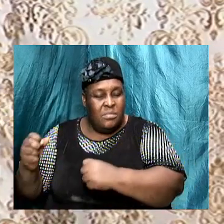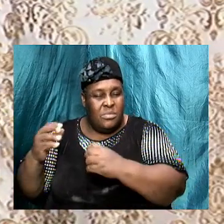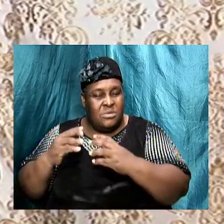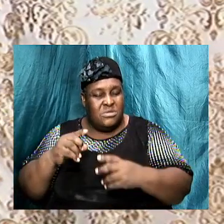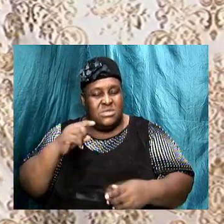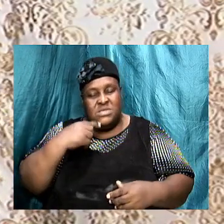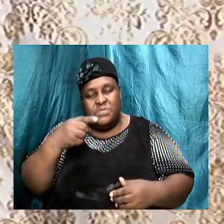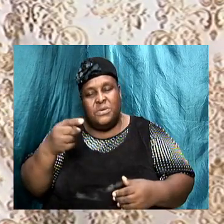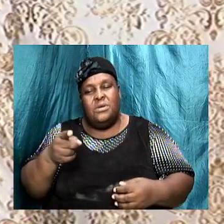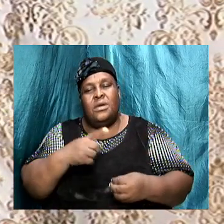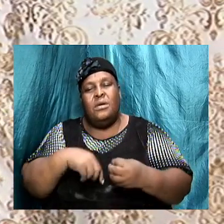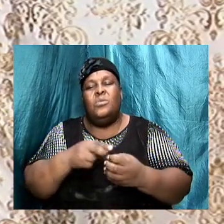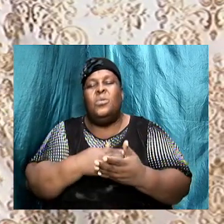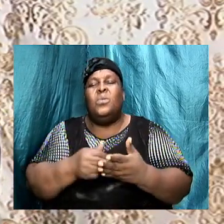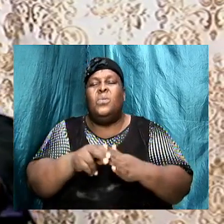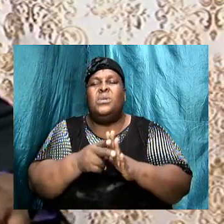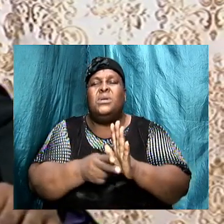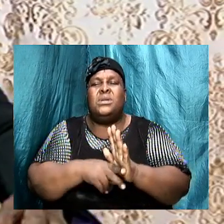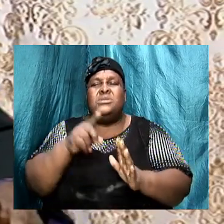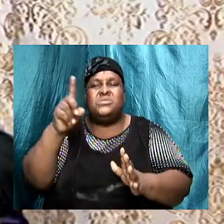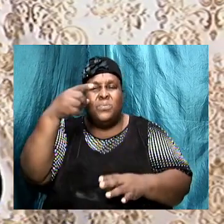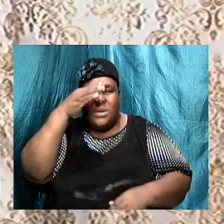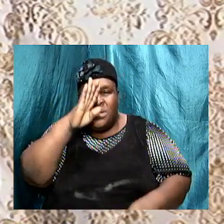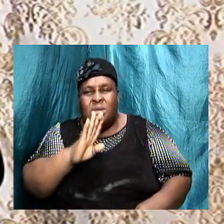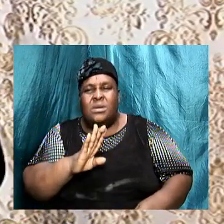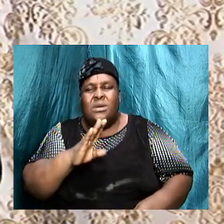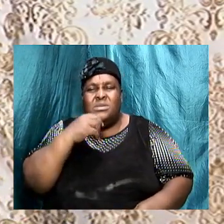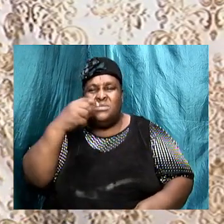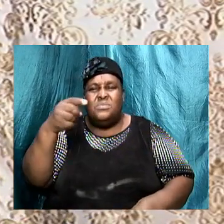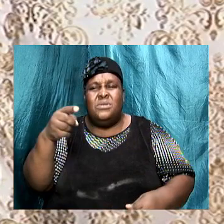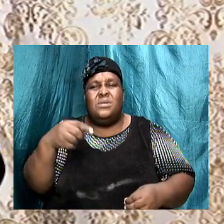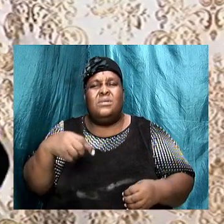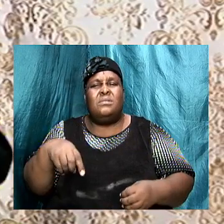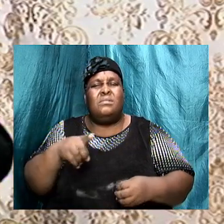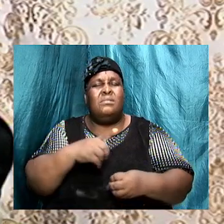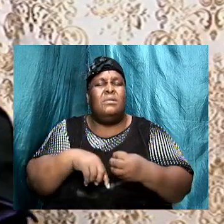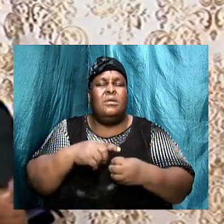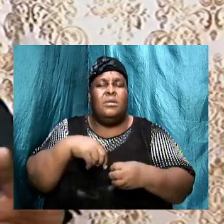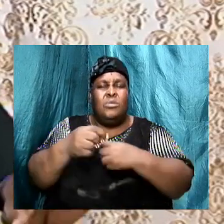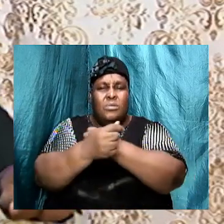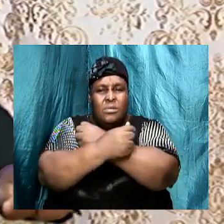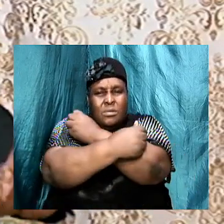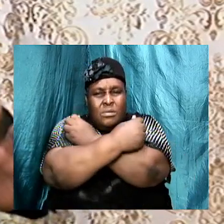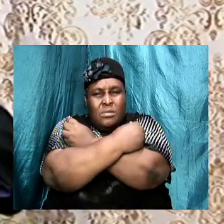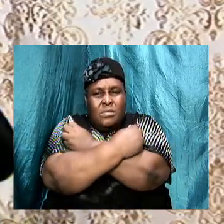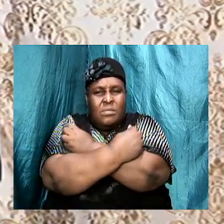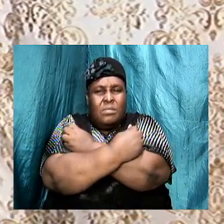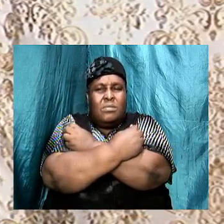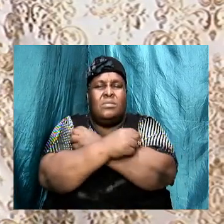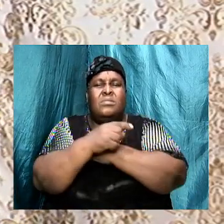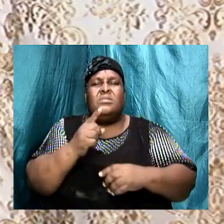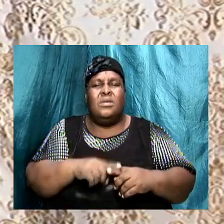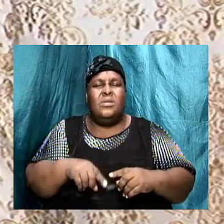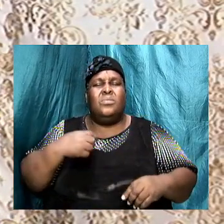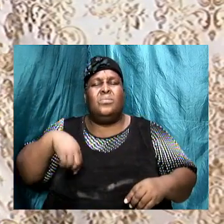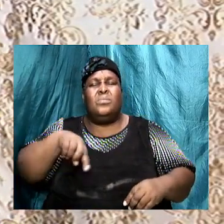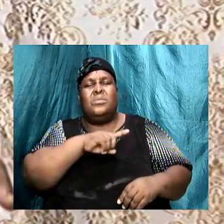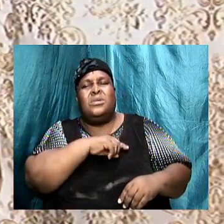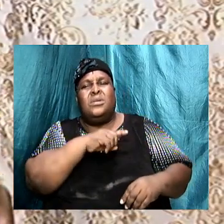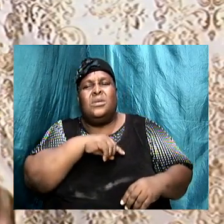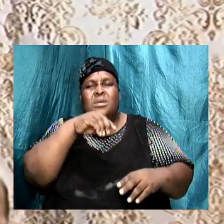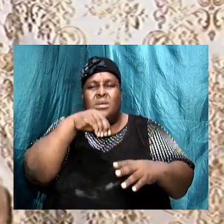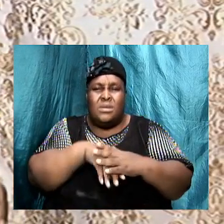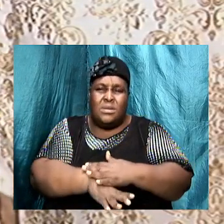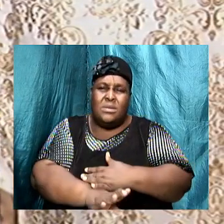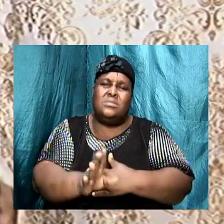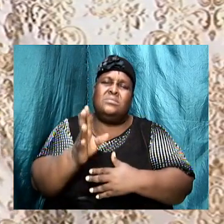about, you know, one God, and he talk about love. So we're just going to mention briefly some of those things. But then now we are going to get into